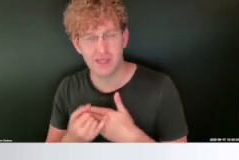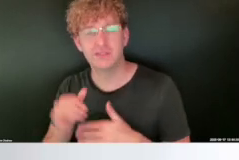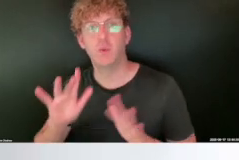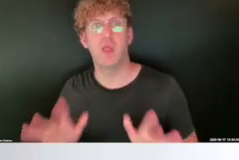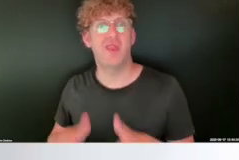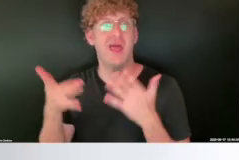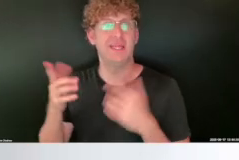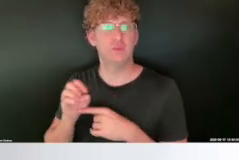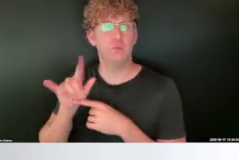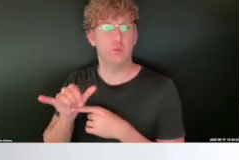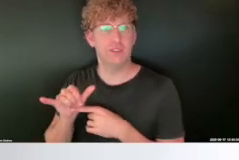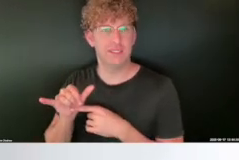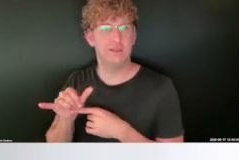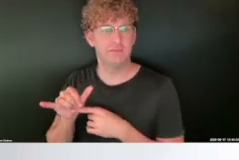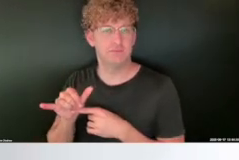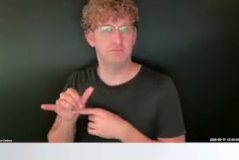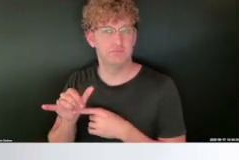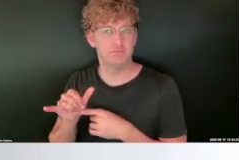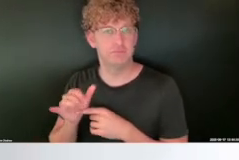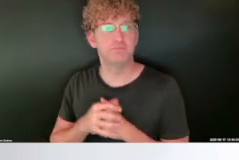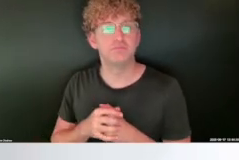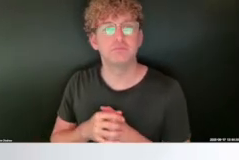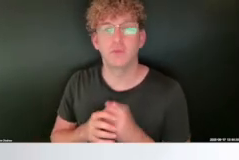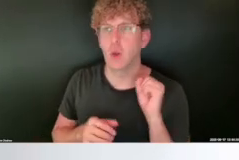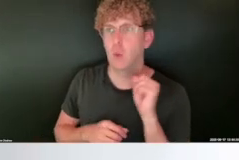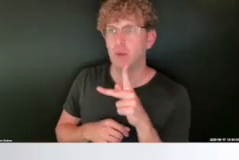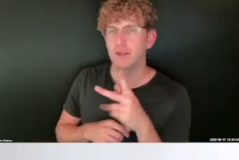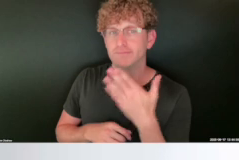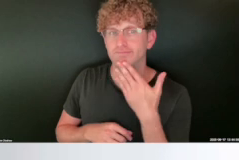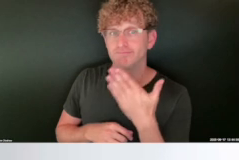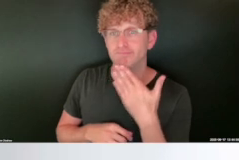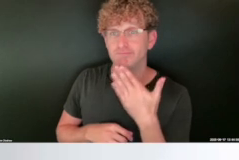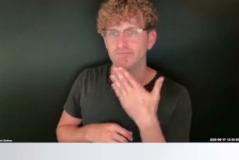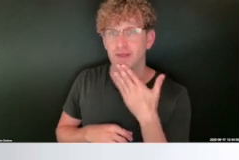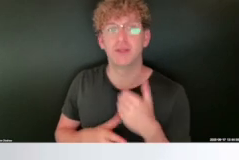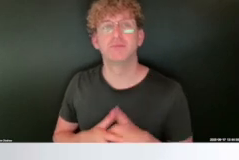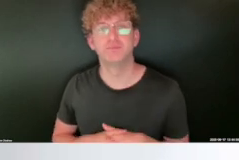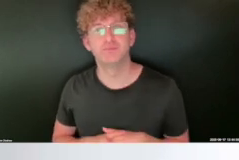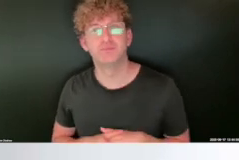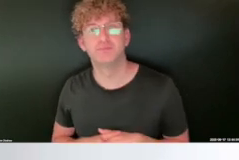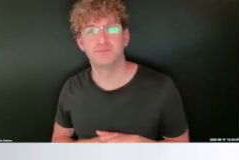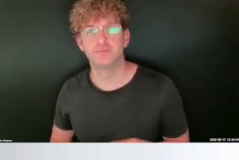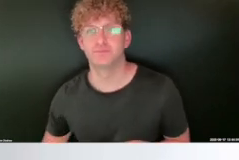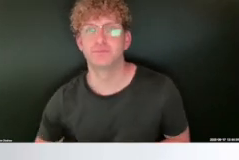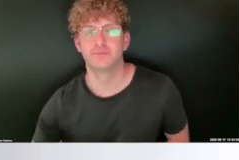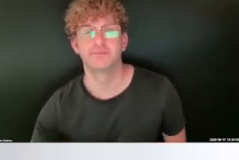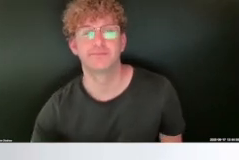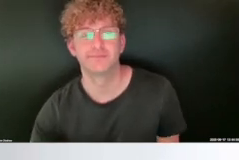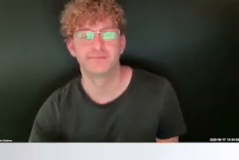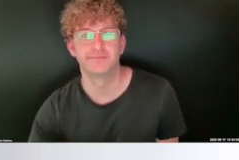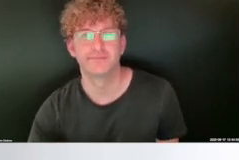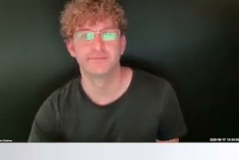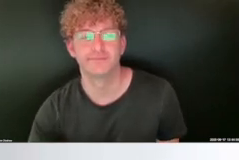Okay, thanks. Thanks, Grace. All right, next we have Chris Chavez. Hi, Chris. Hi, thank